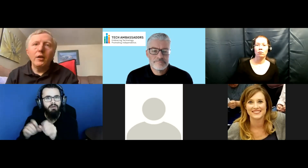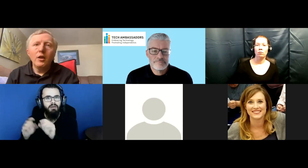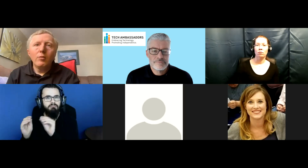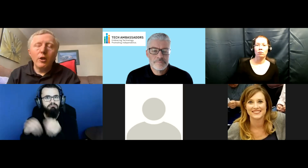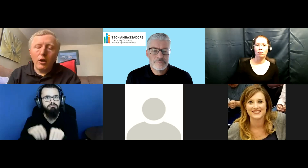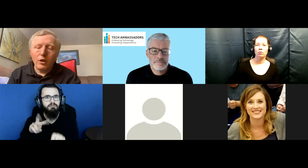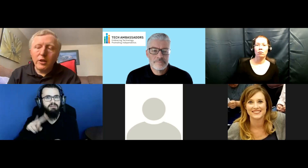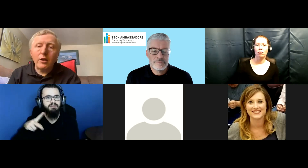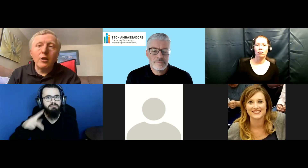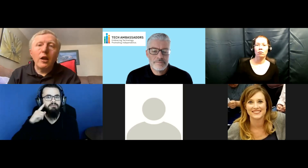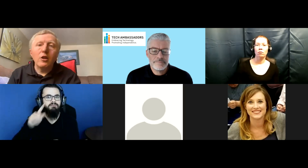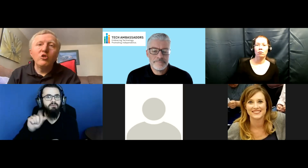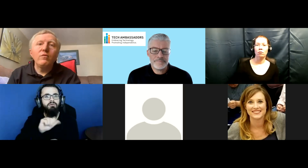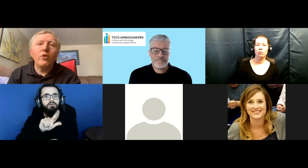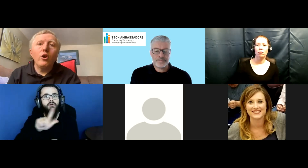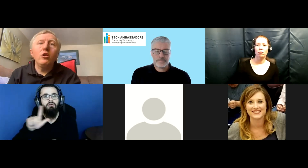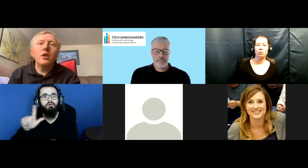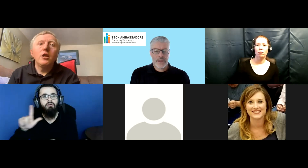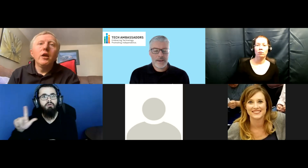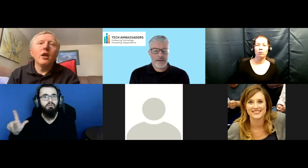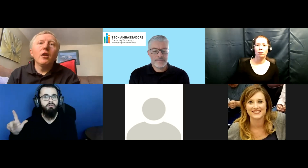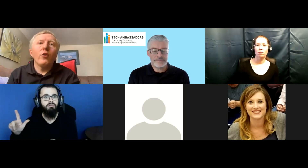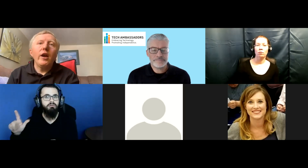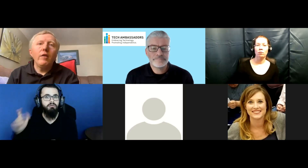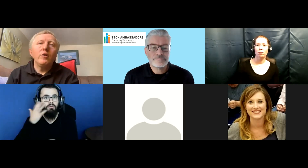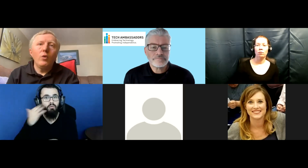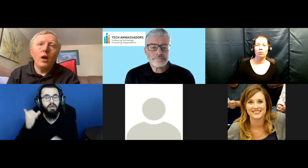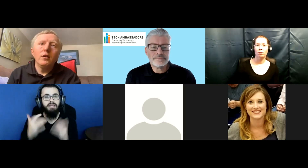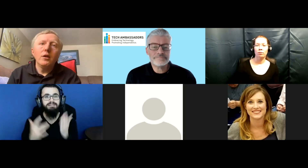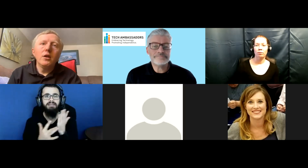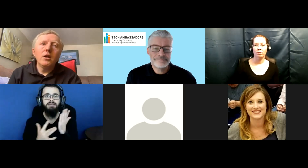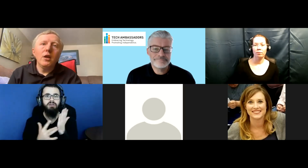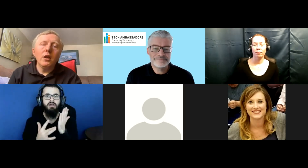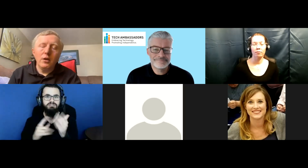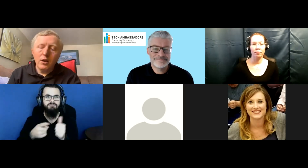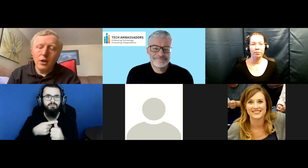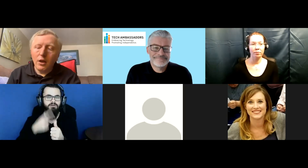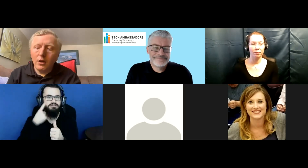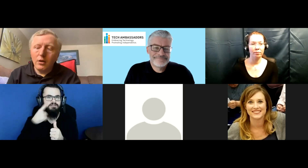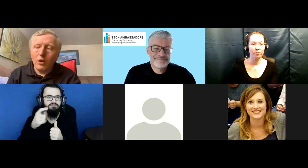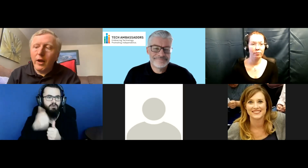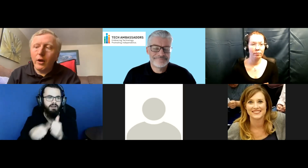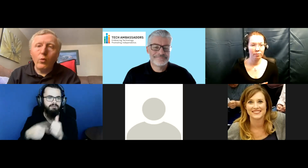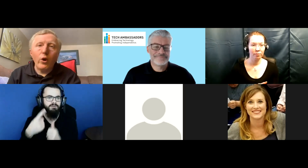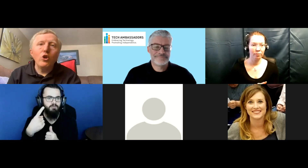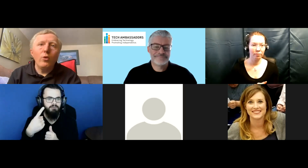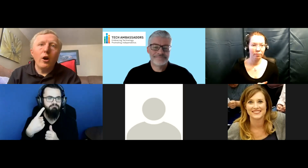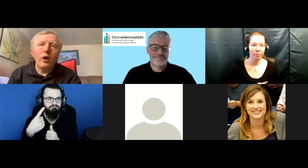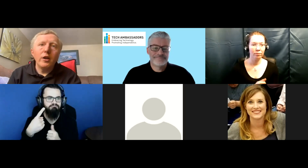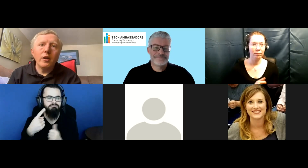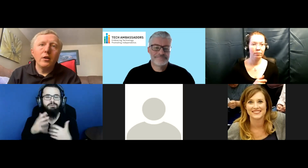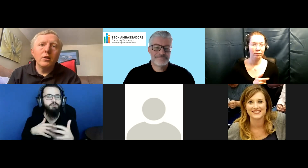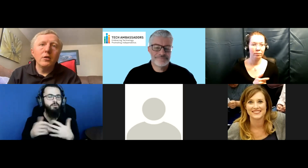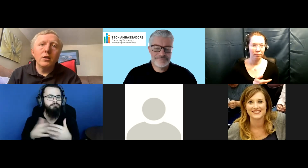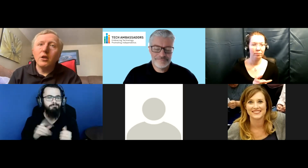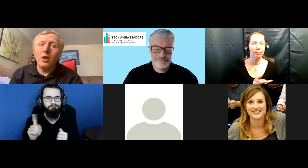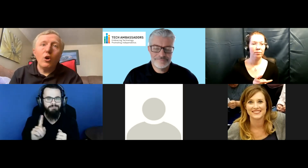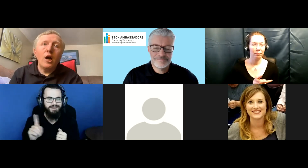everybody, because technology first is for everyone. And no matter where you are,